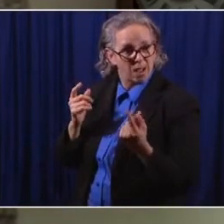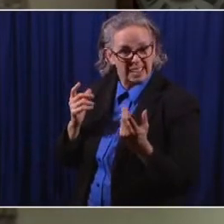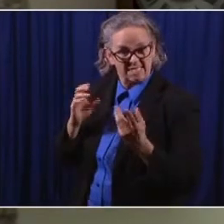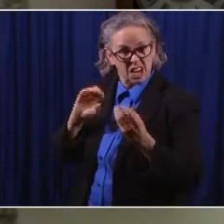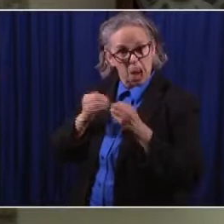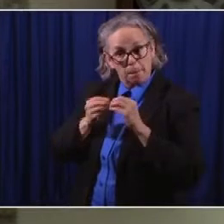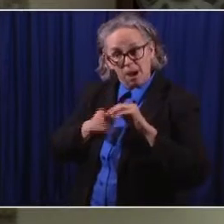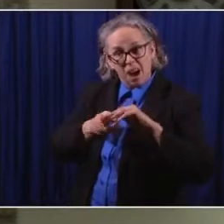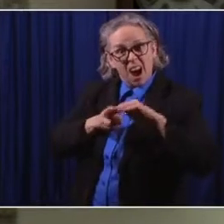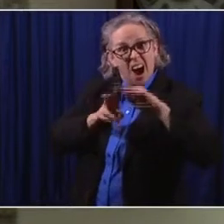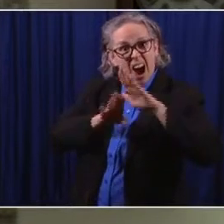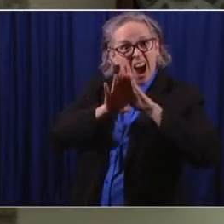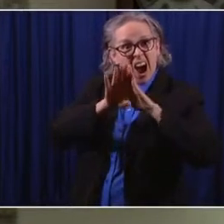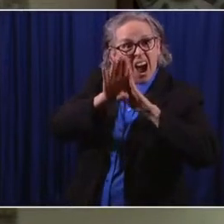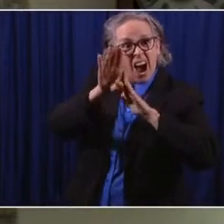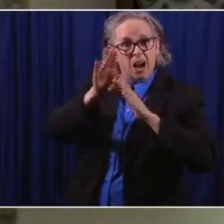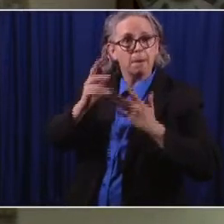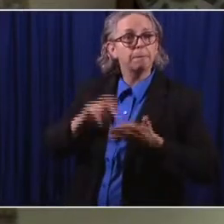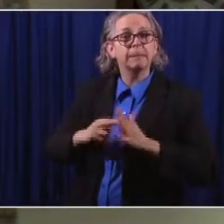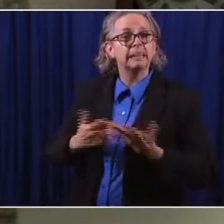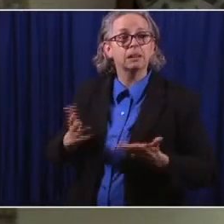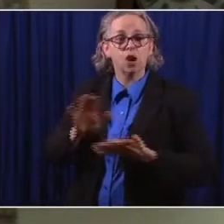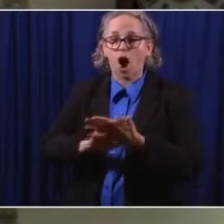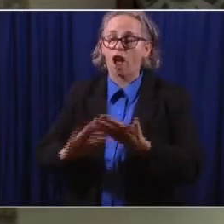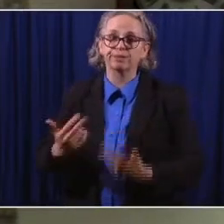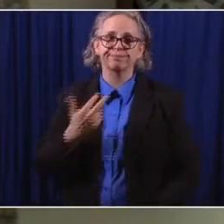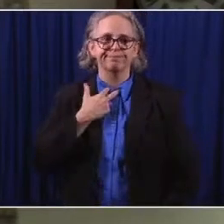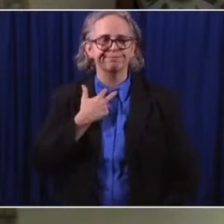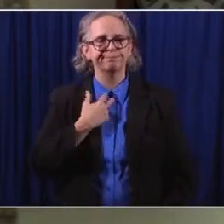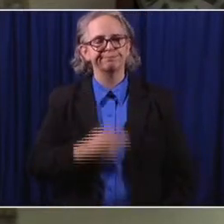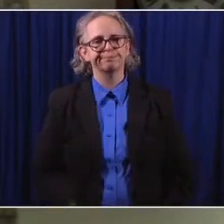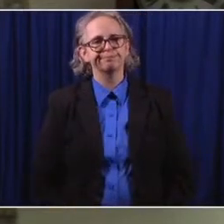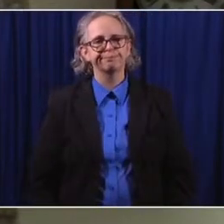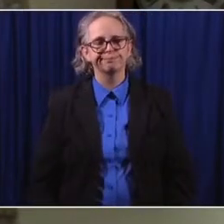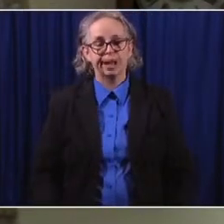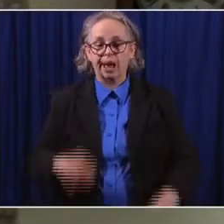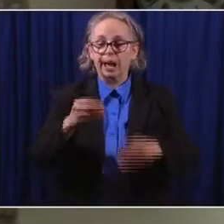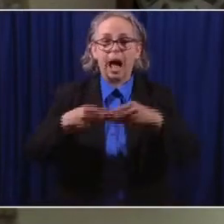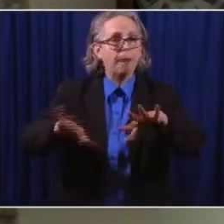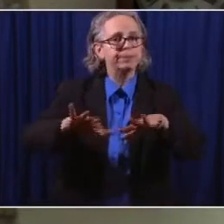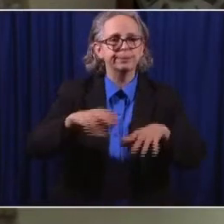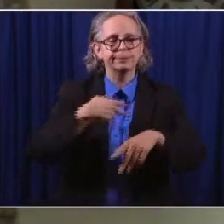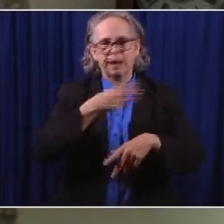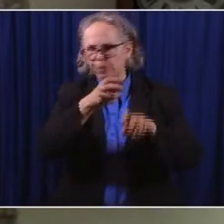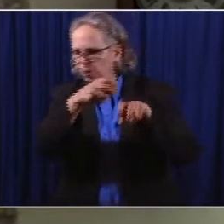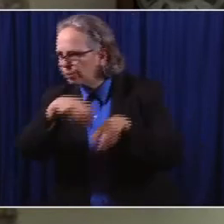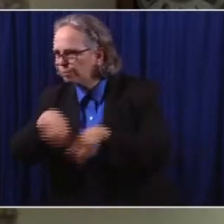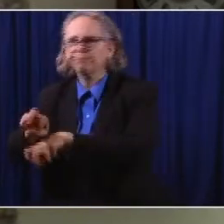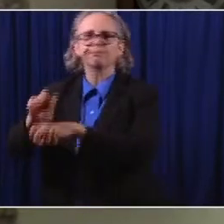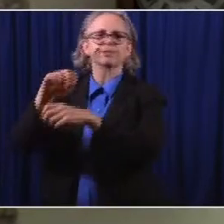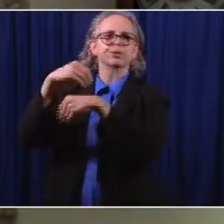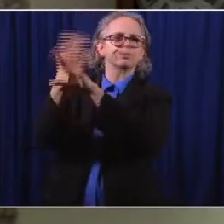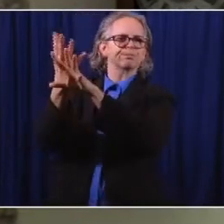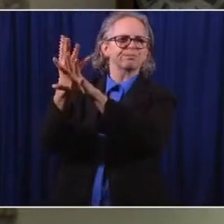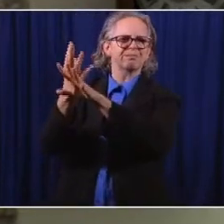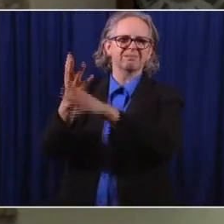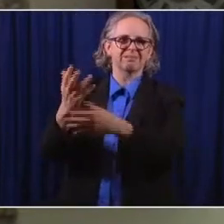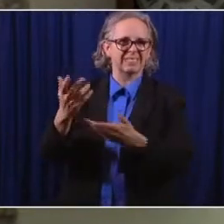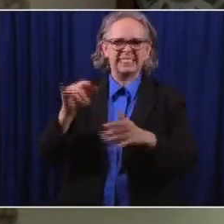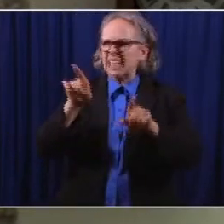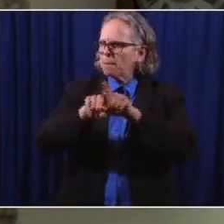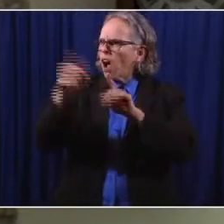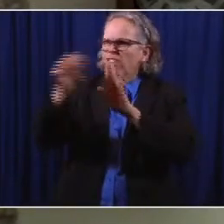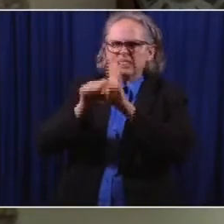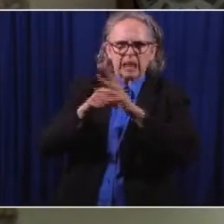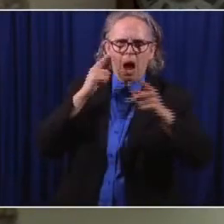have absolutely no choice but to pull back. And we're seeing this across the country. So it's that kind of,